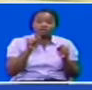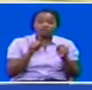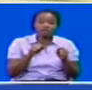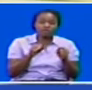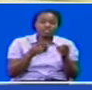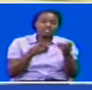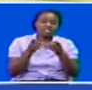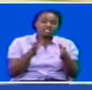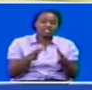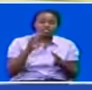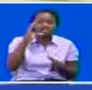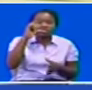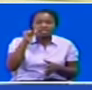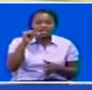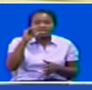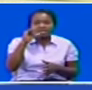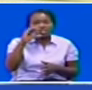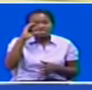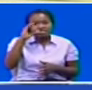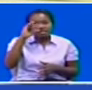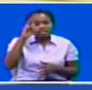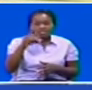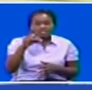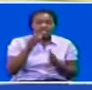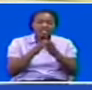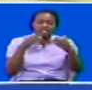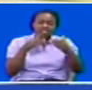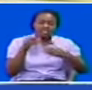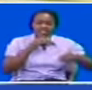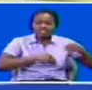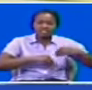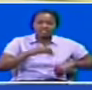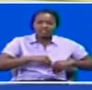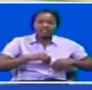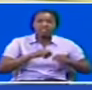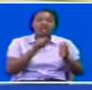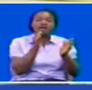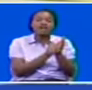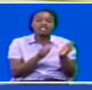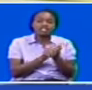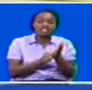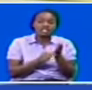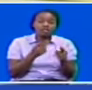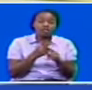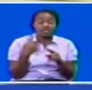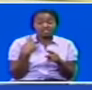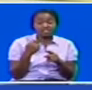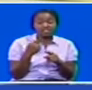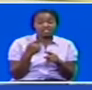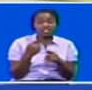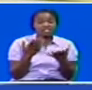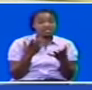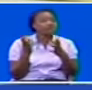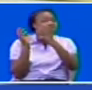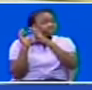Directorate of Criminal Investigation as well as the anti-graft agency, EACC. But of course, we recently saw the